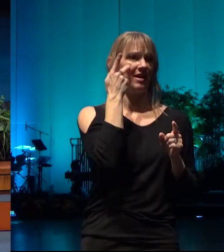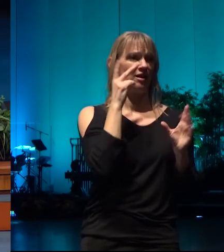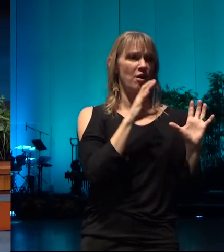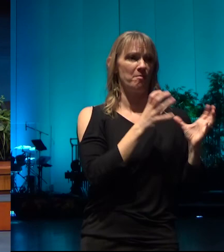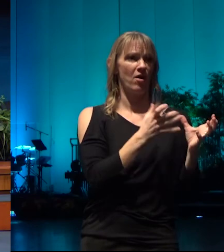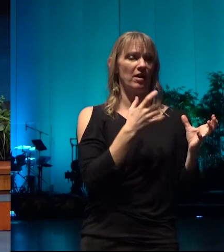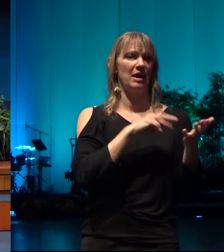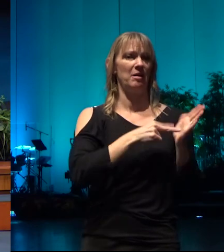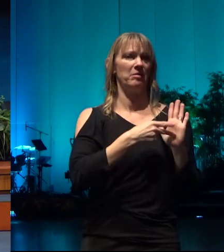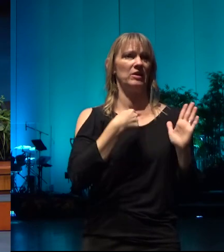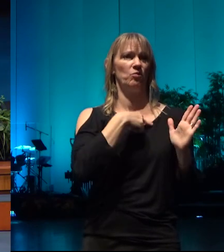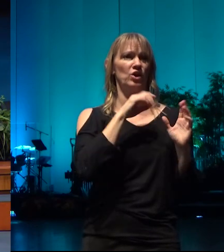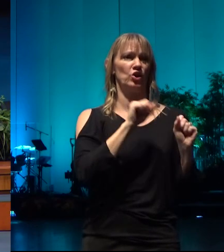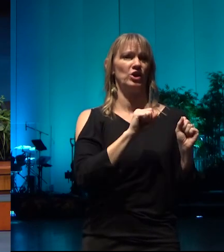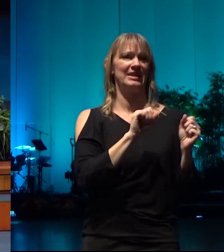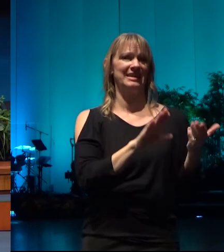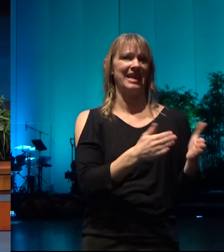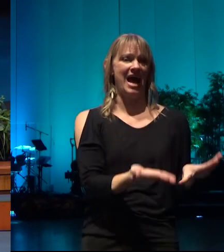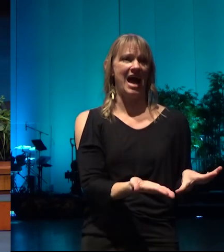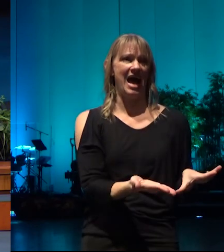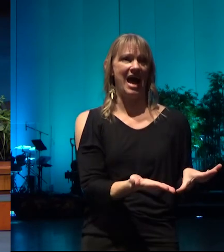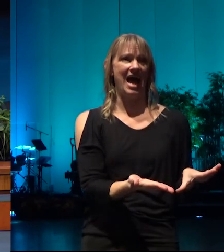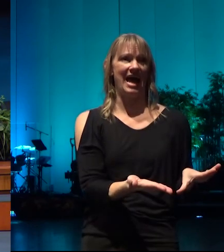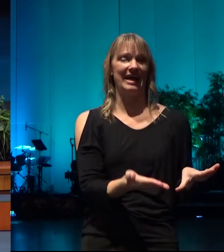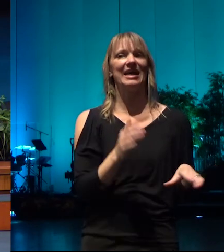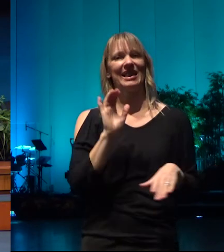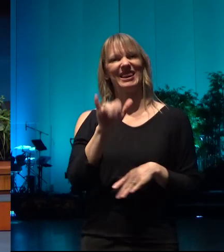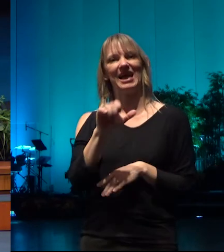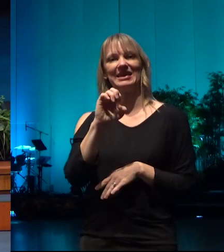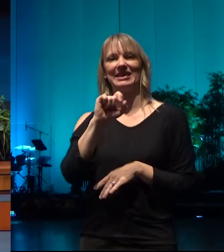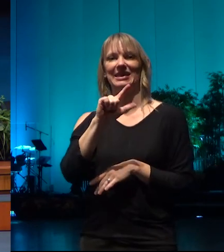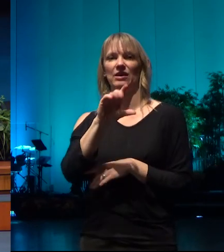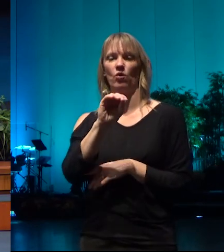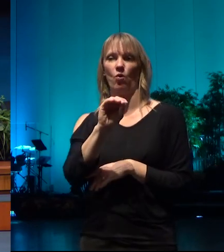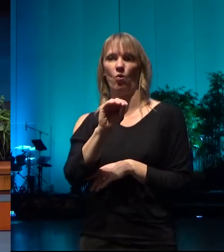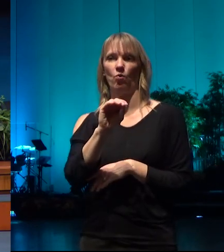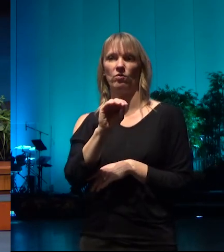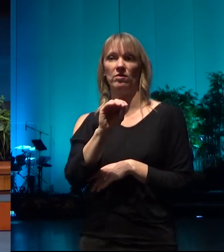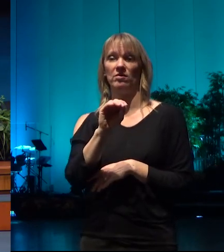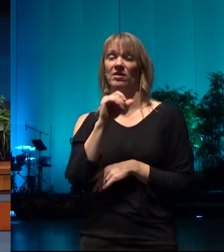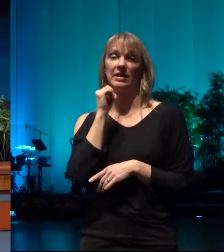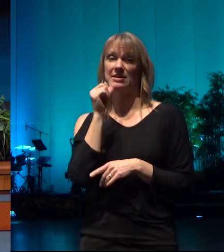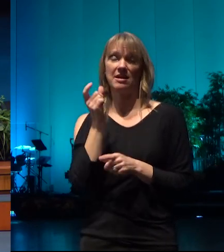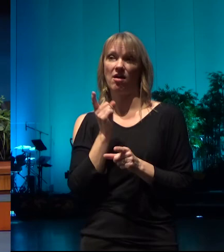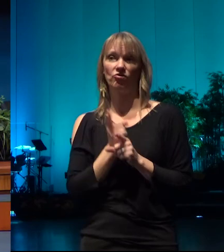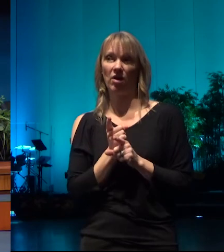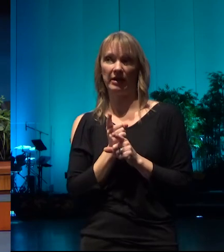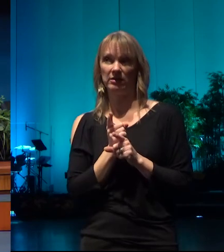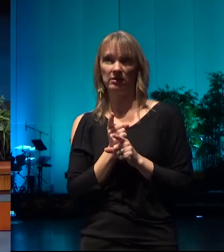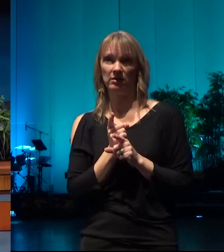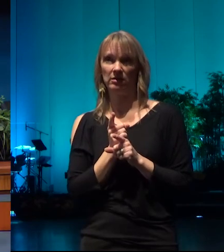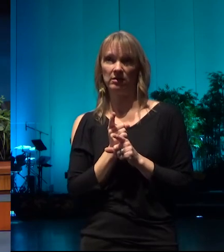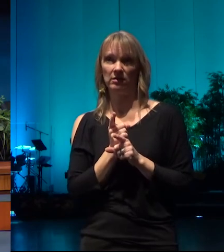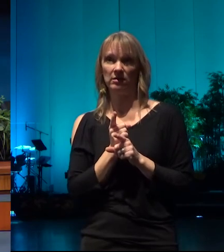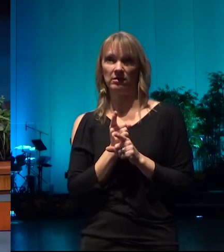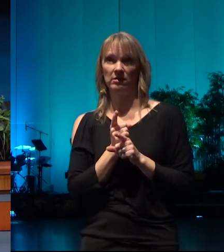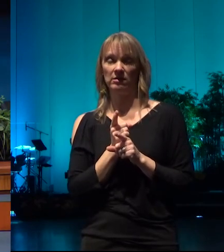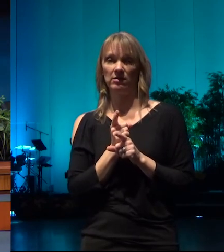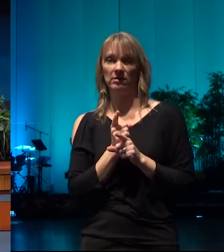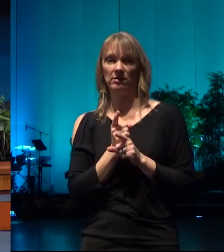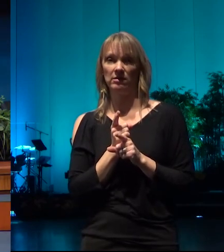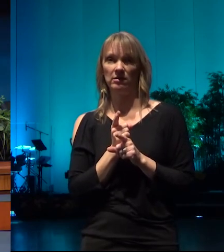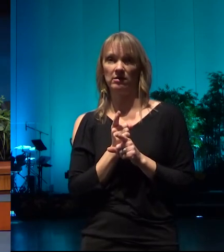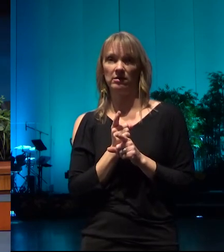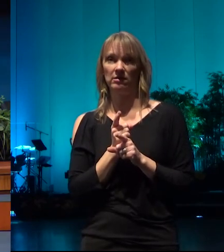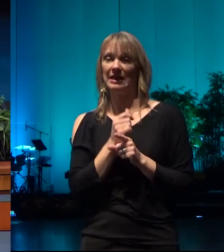not the truth. The truth is that we are on a constant evolutionary journey. And